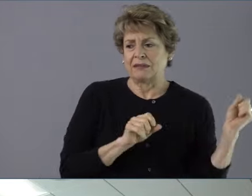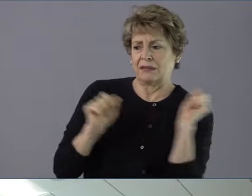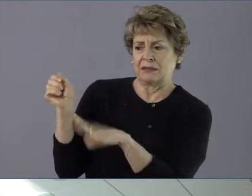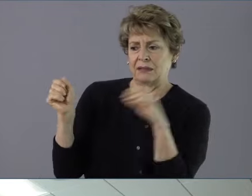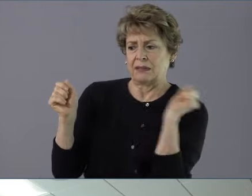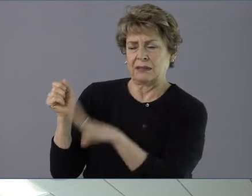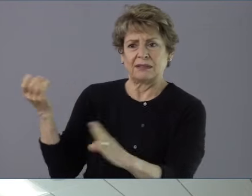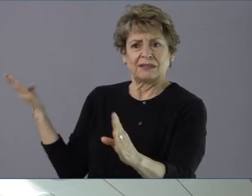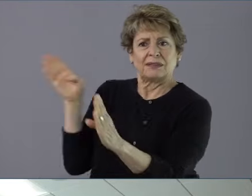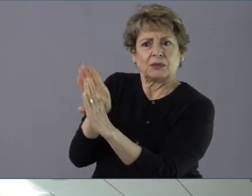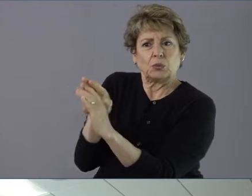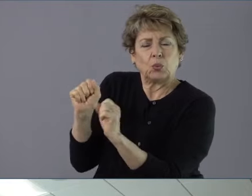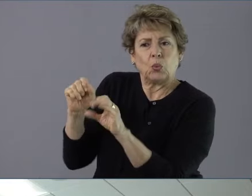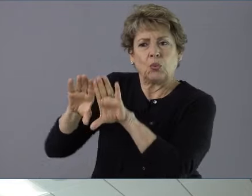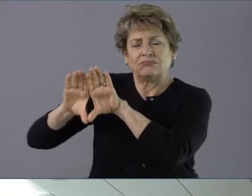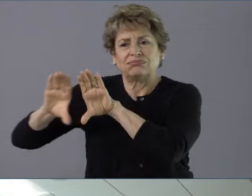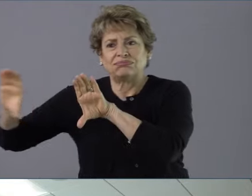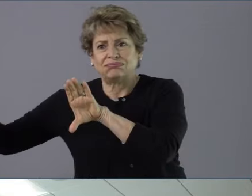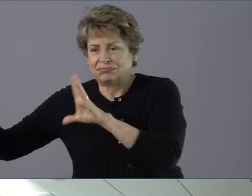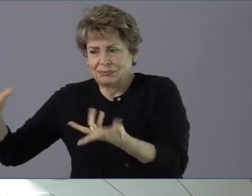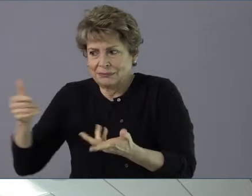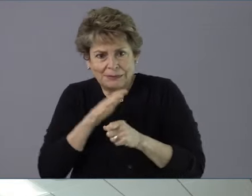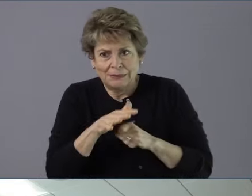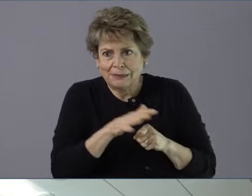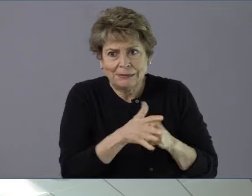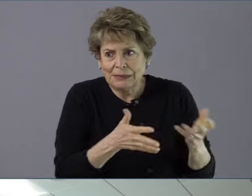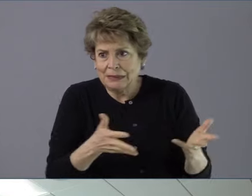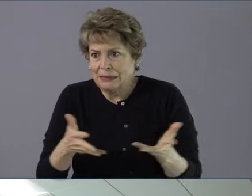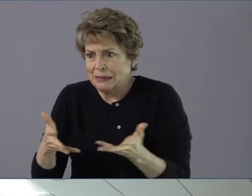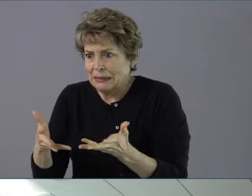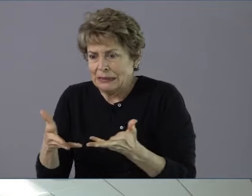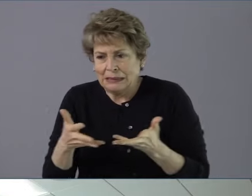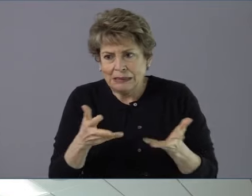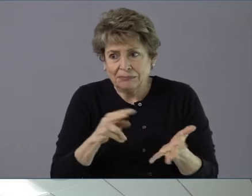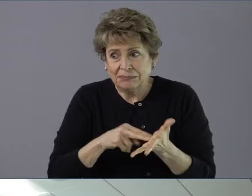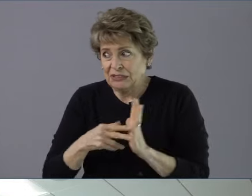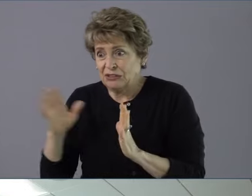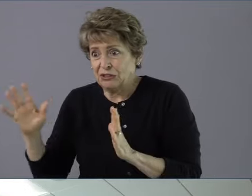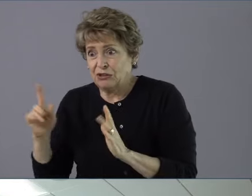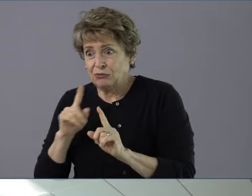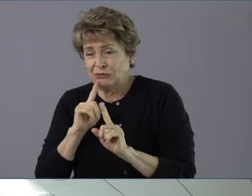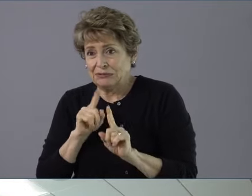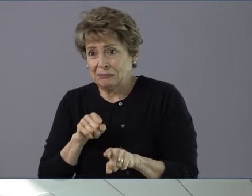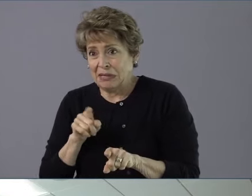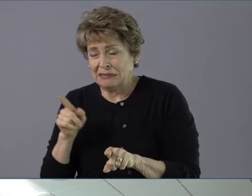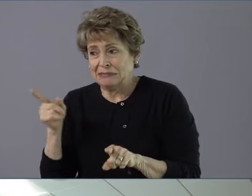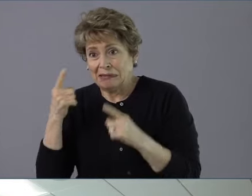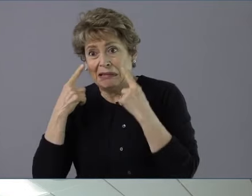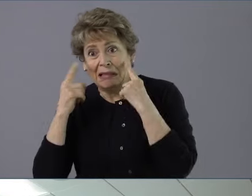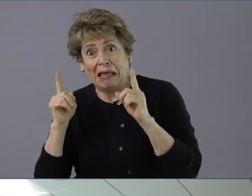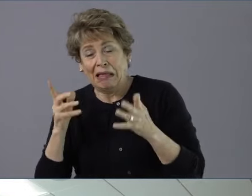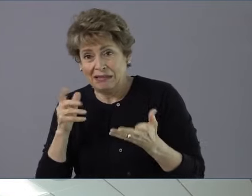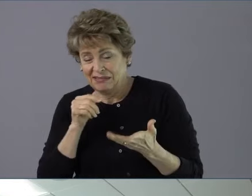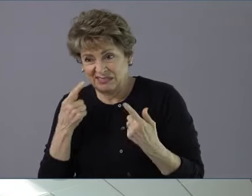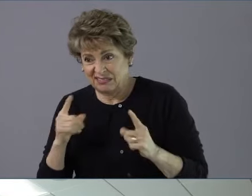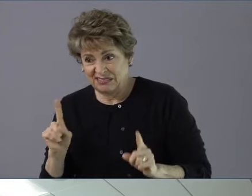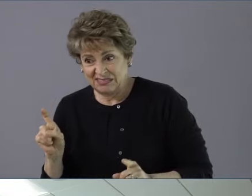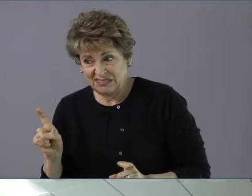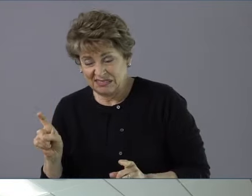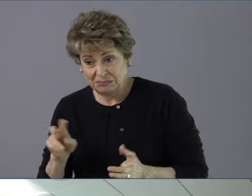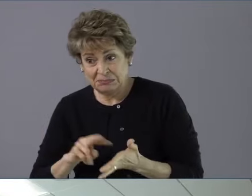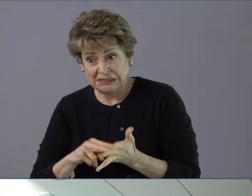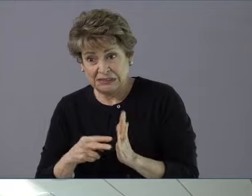response, and it has not been successful up to this point, do you think you need to change up staff, bring in new perspectives, bring in new people